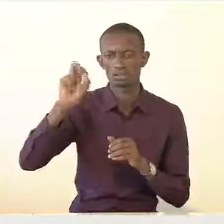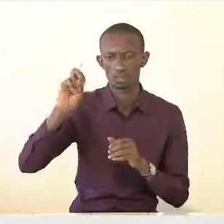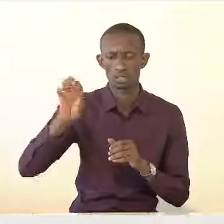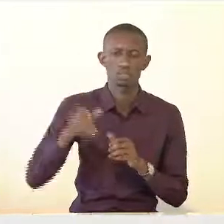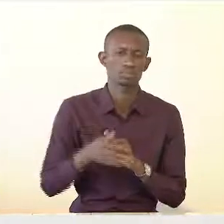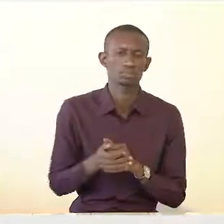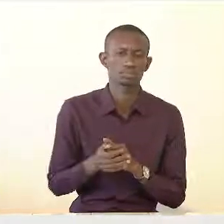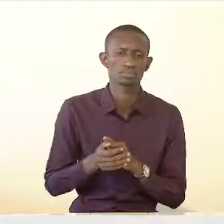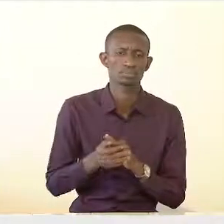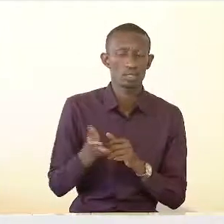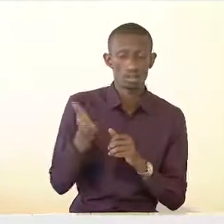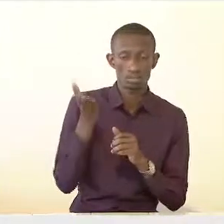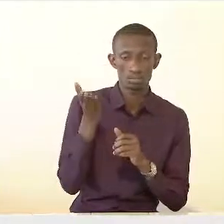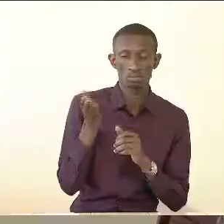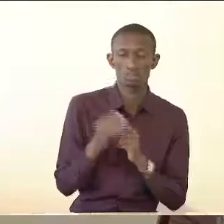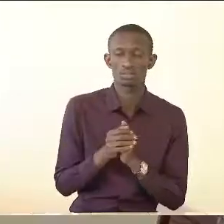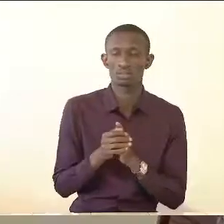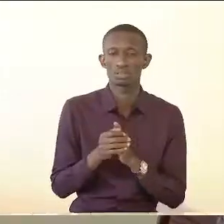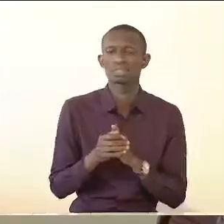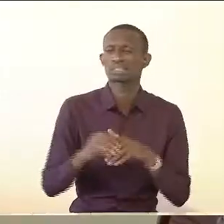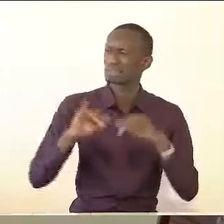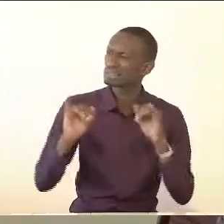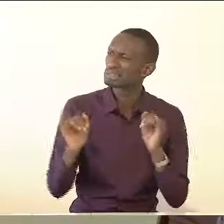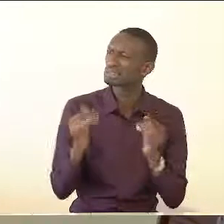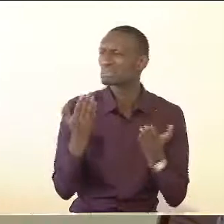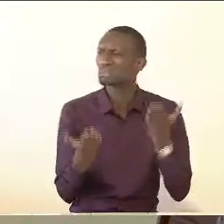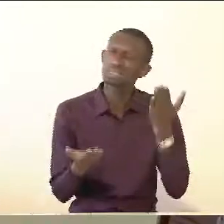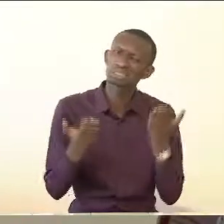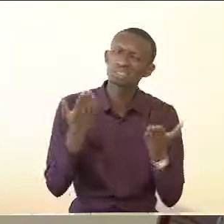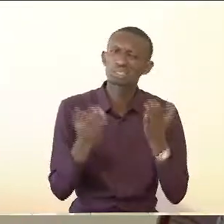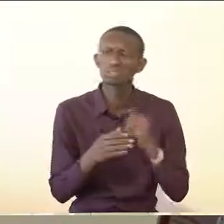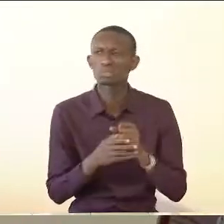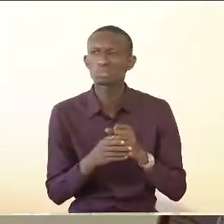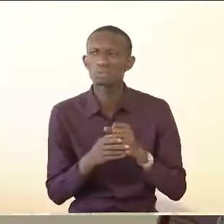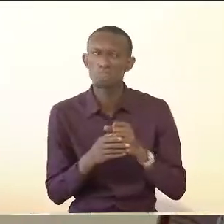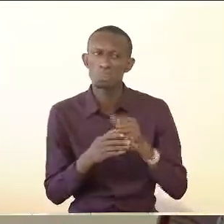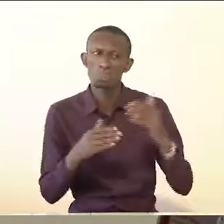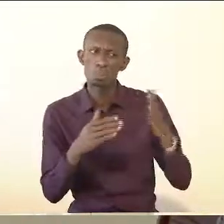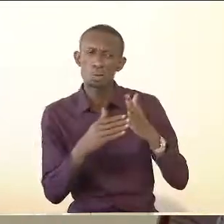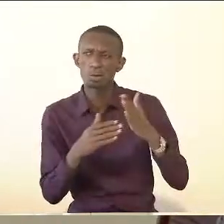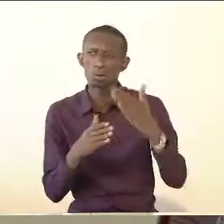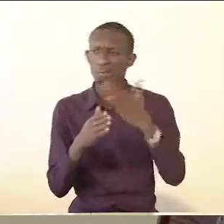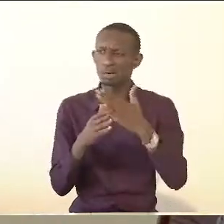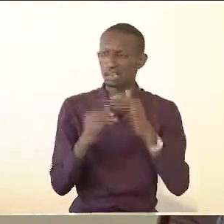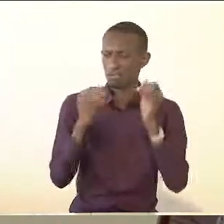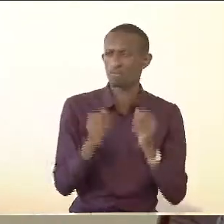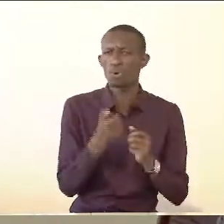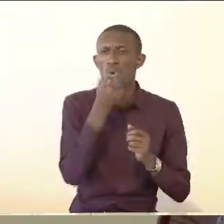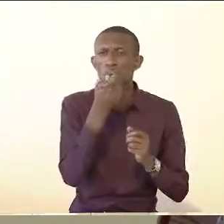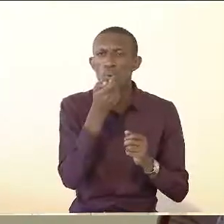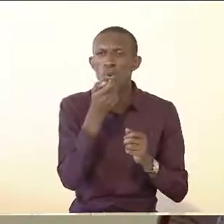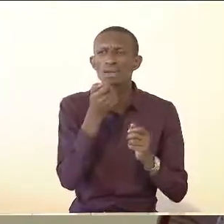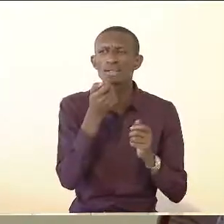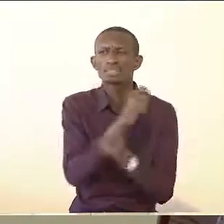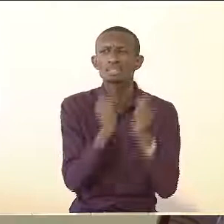These receptors are responsible to detect any change in temperature in the skin. Once the temperature changes, there must be a